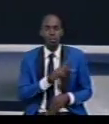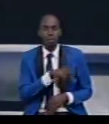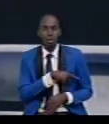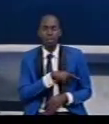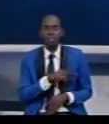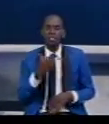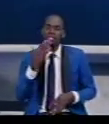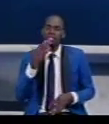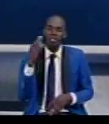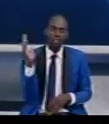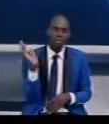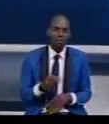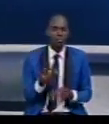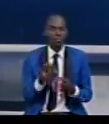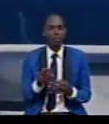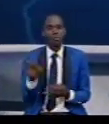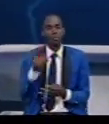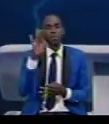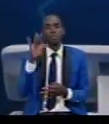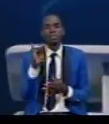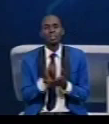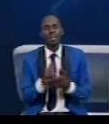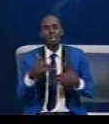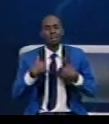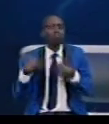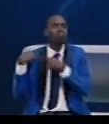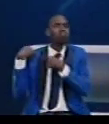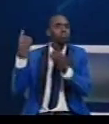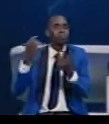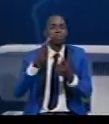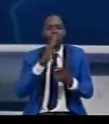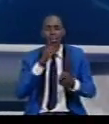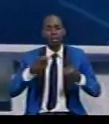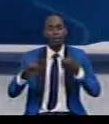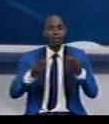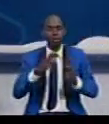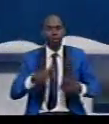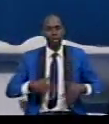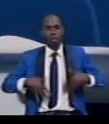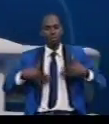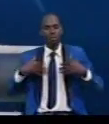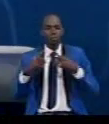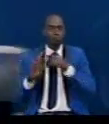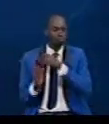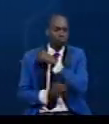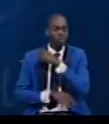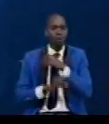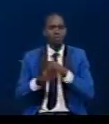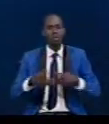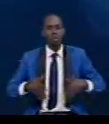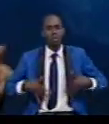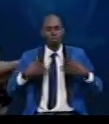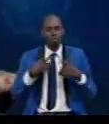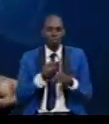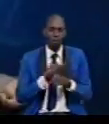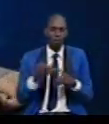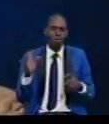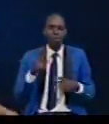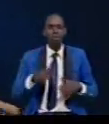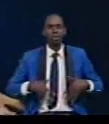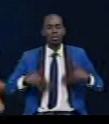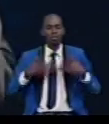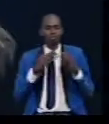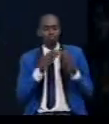evil spirit that had been controlling your life, tormenting your life, hurting your life, hindering